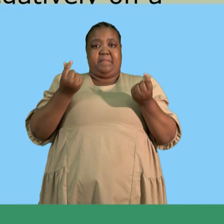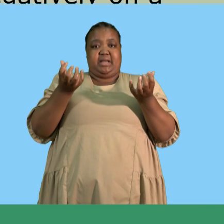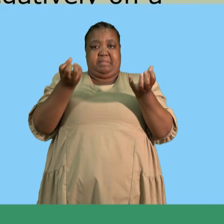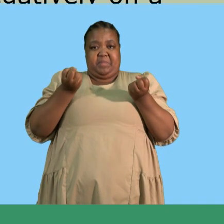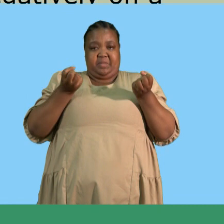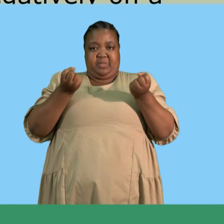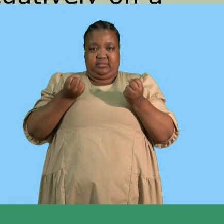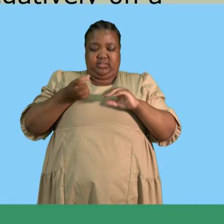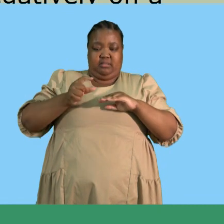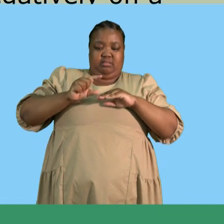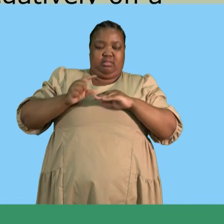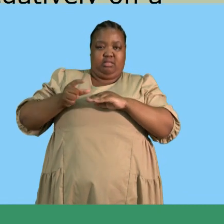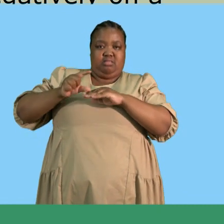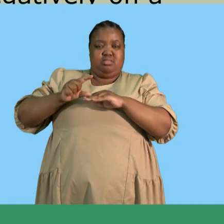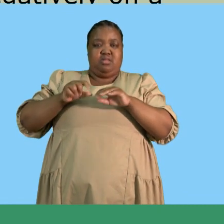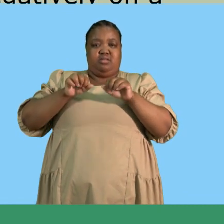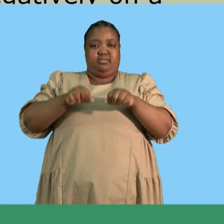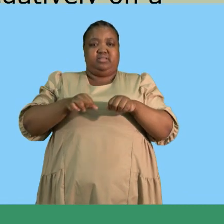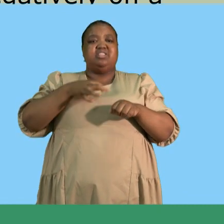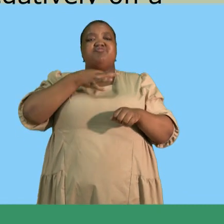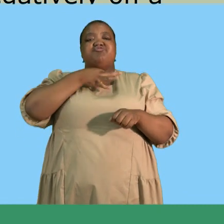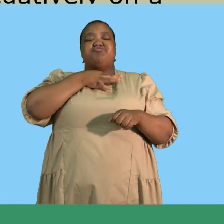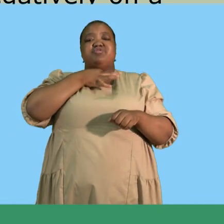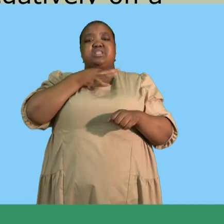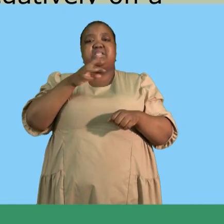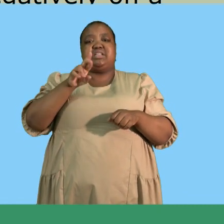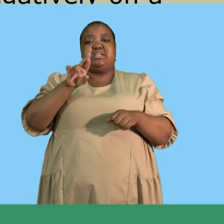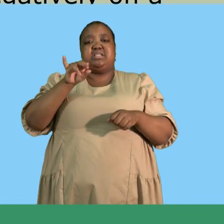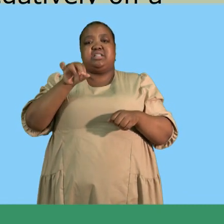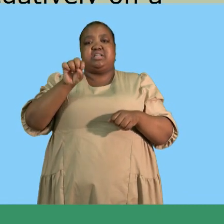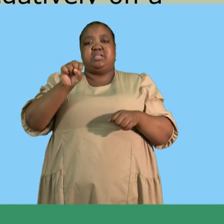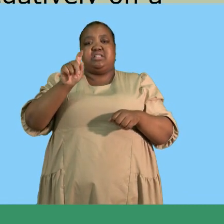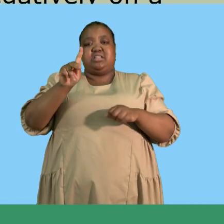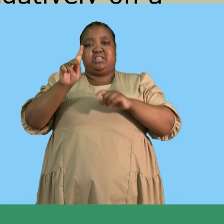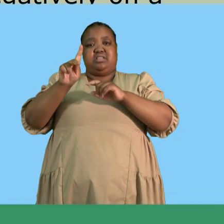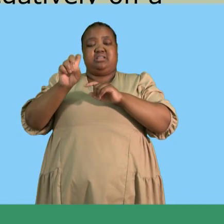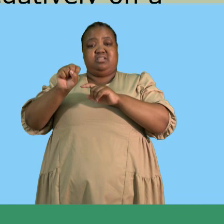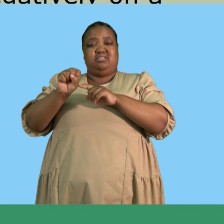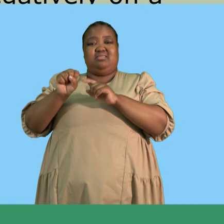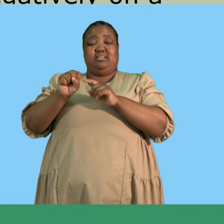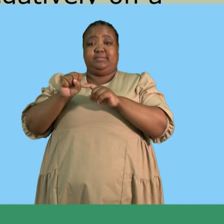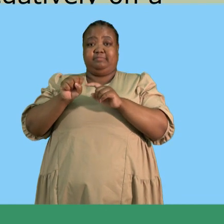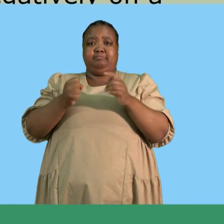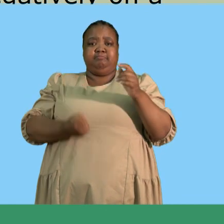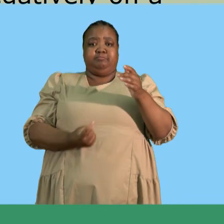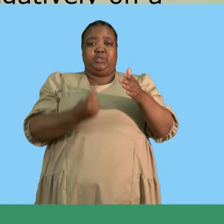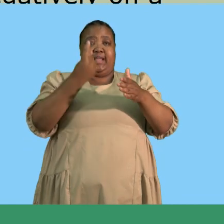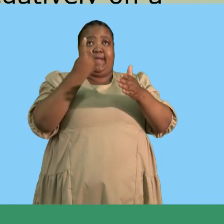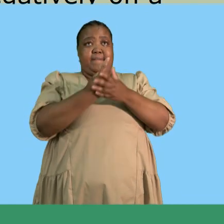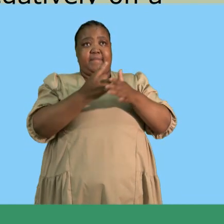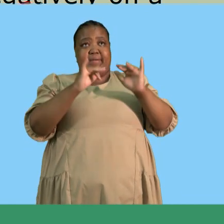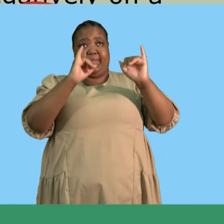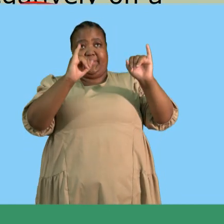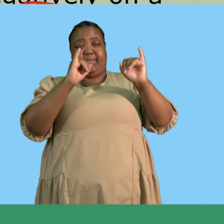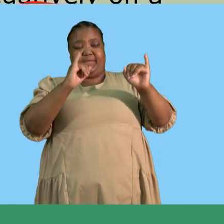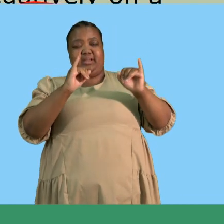or earned by a business. We then have risk, which is an unforeseen event that can